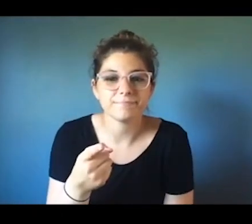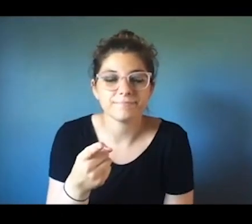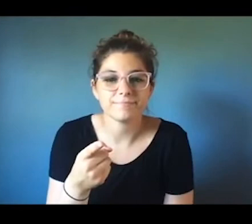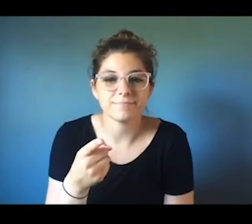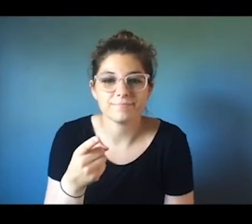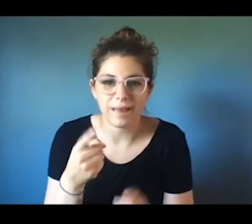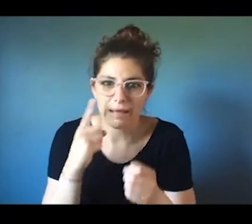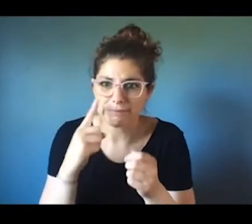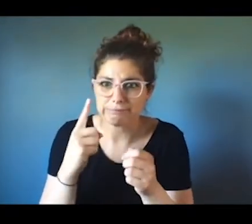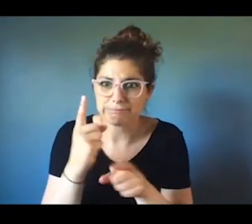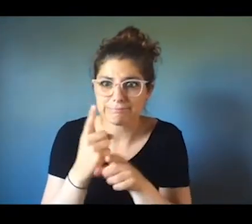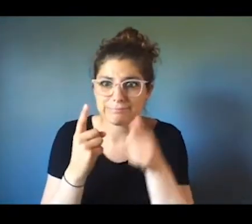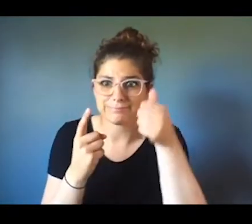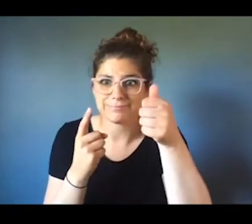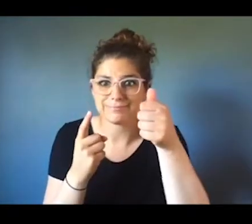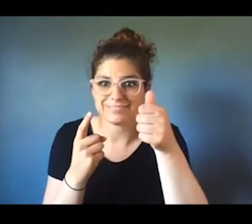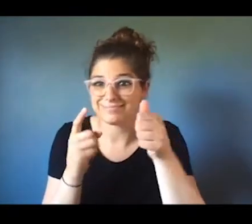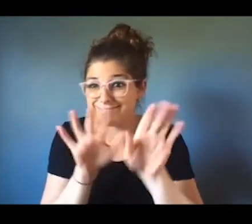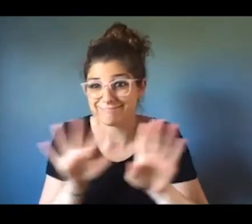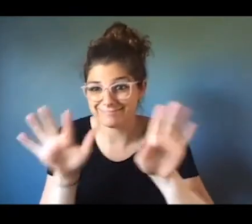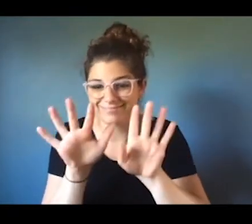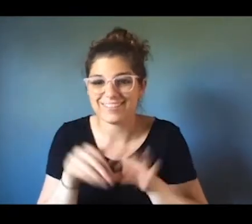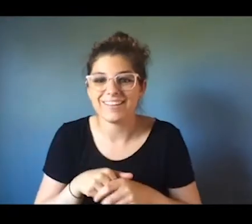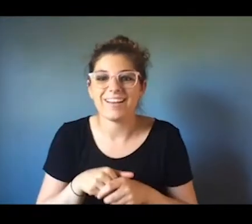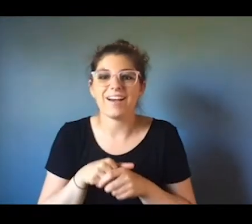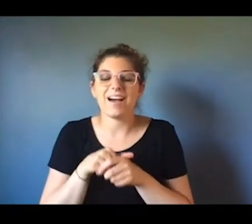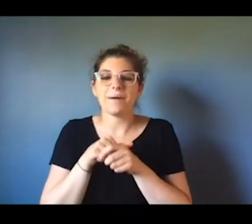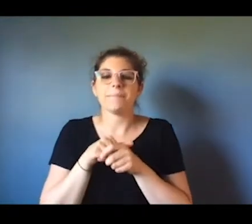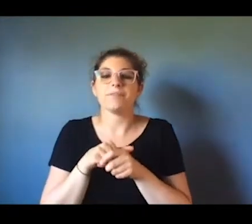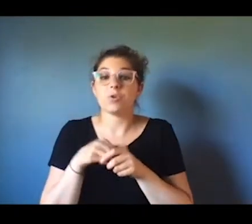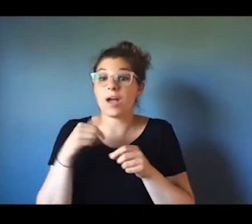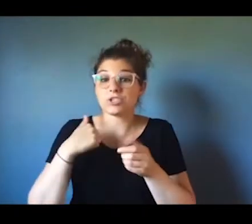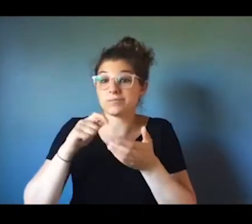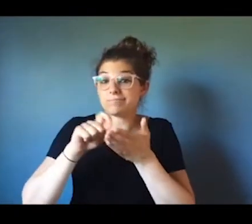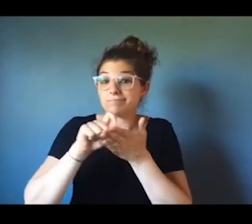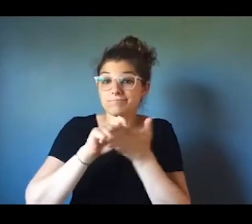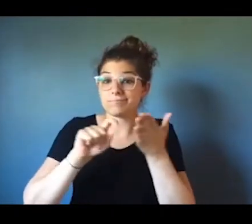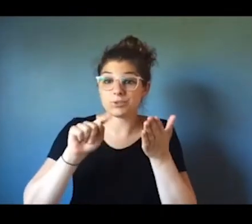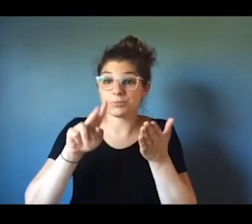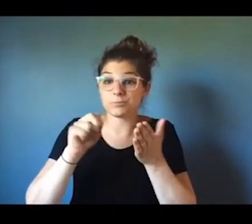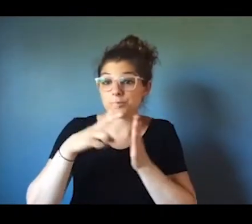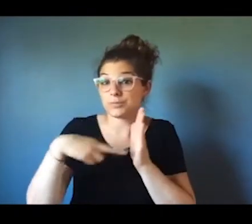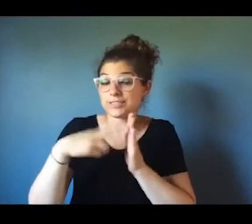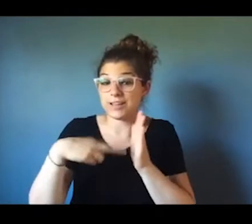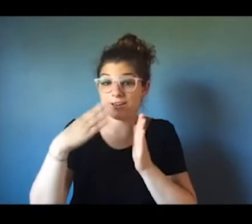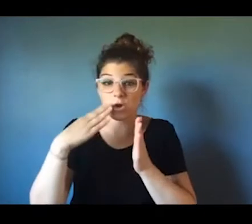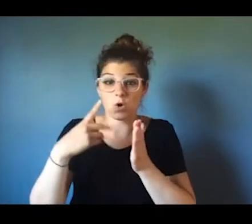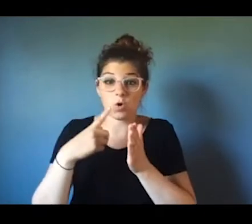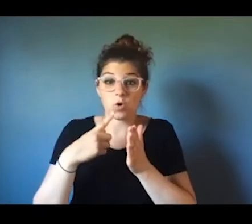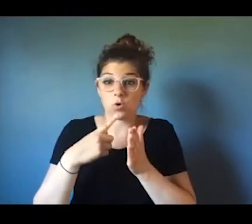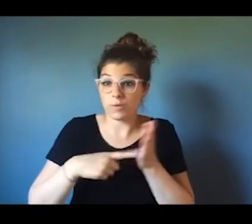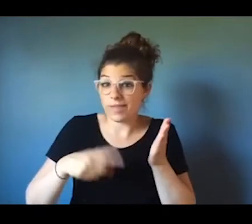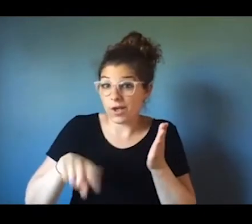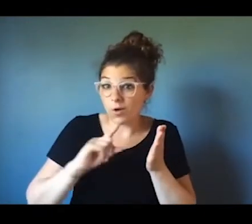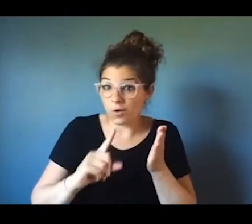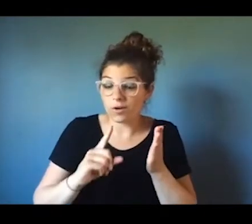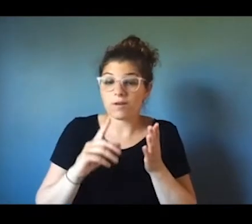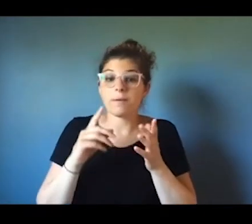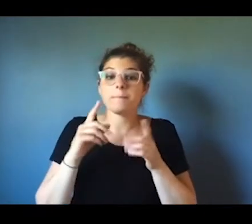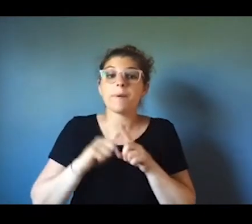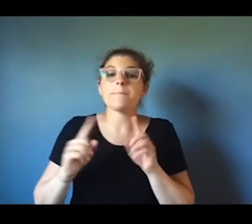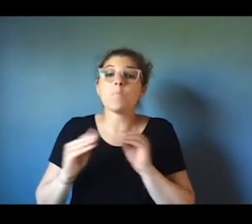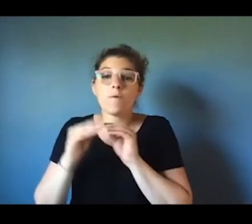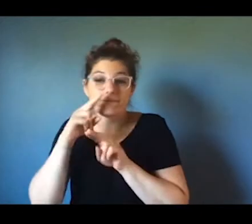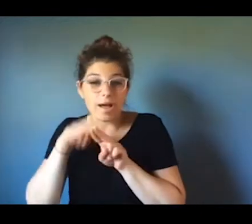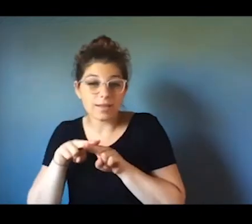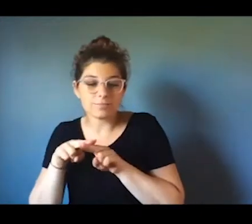So I think that's holding up to the camera. I don't know, it's around there somewhere. So I just braille the tubes so I can read the tubes. I know what they are,